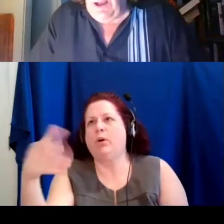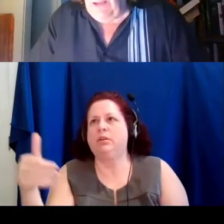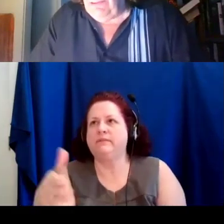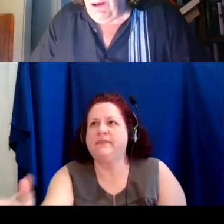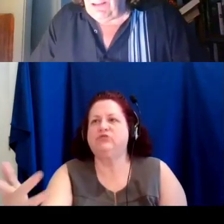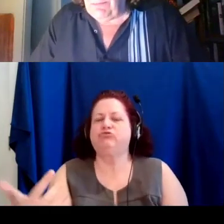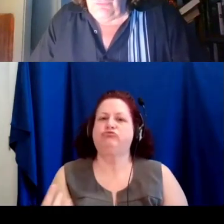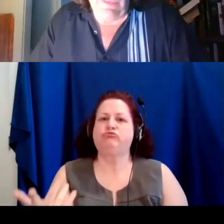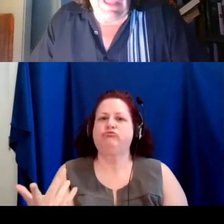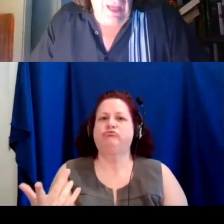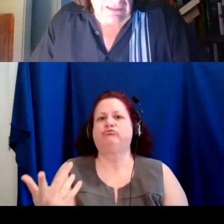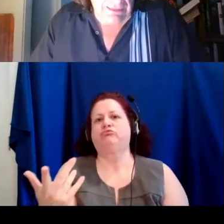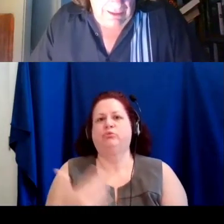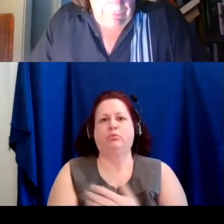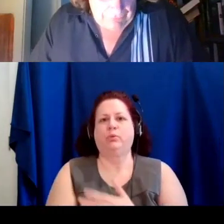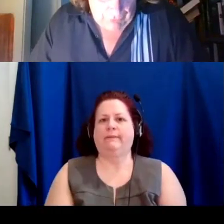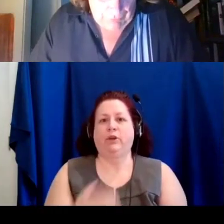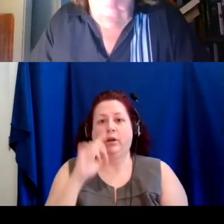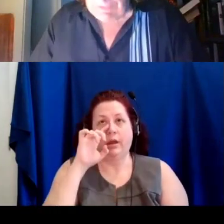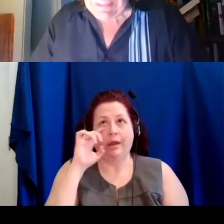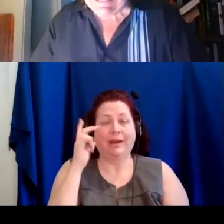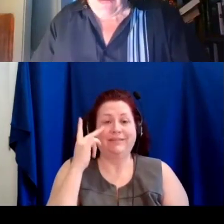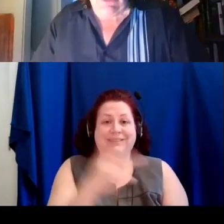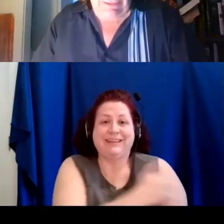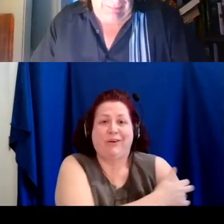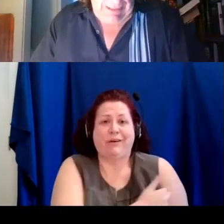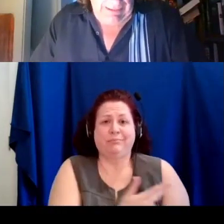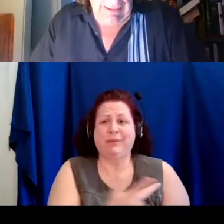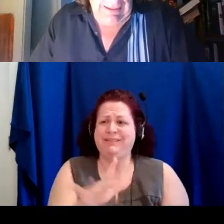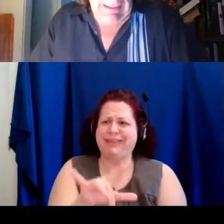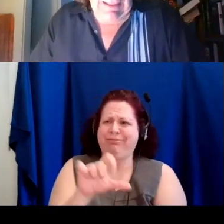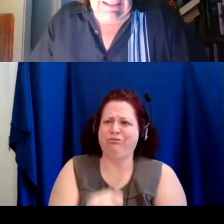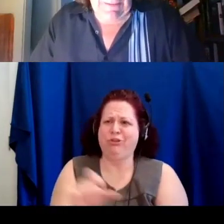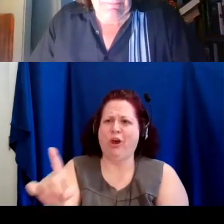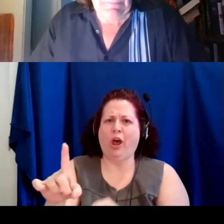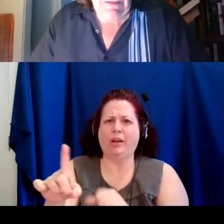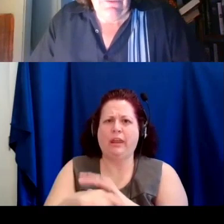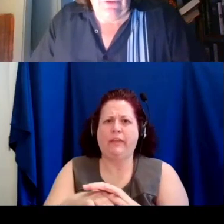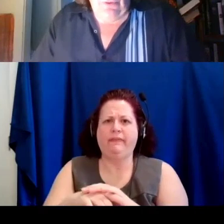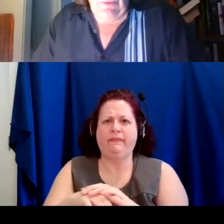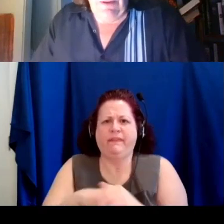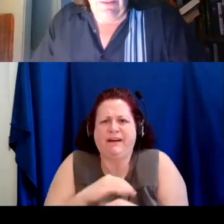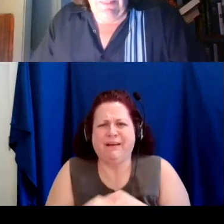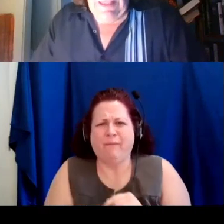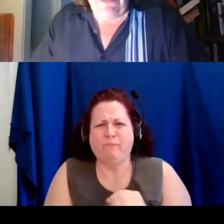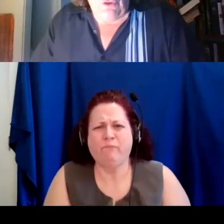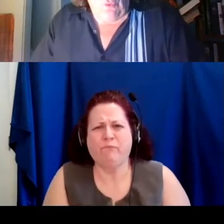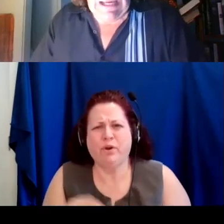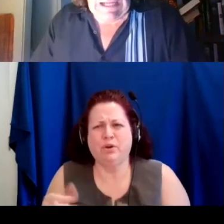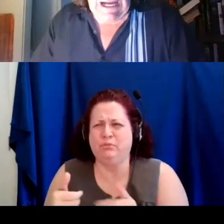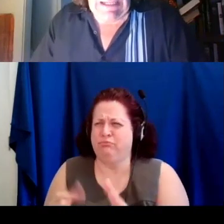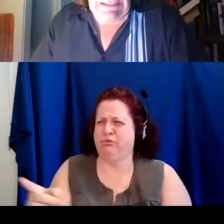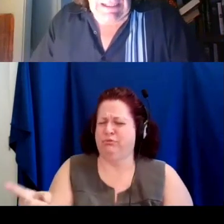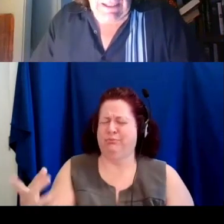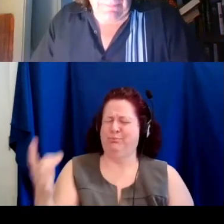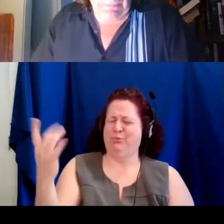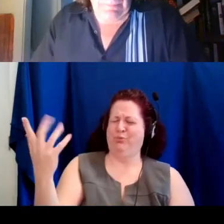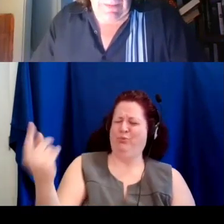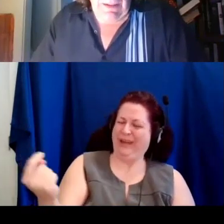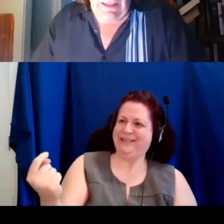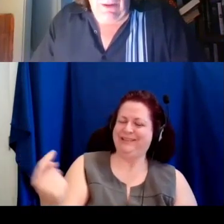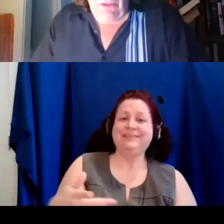available. I've seen hospitals where they lock the comfort room, which was astounding to me. So it's a great